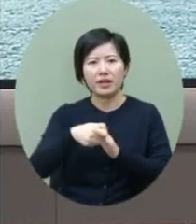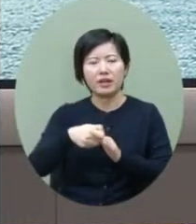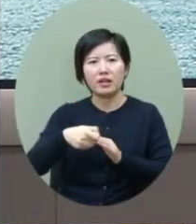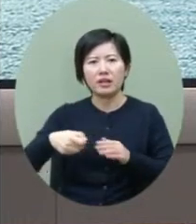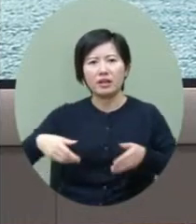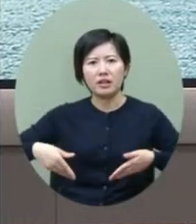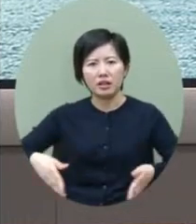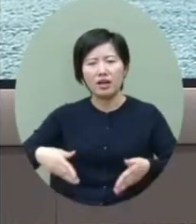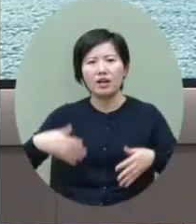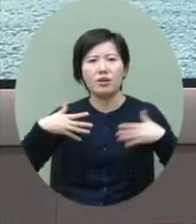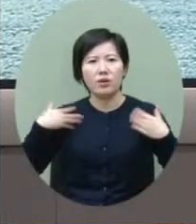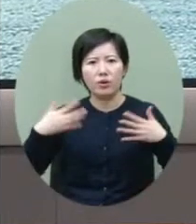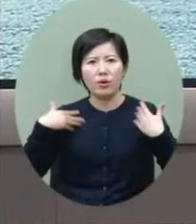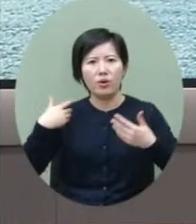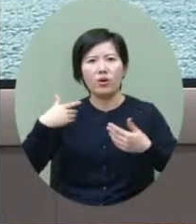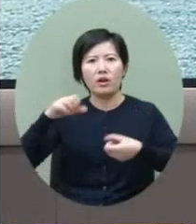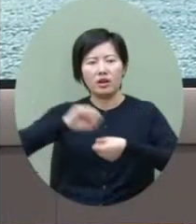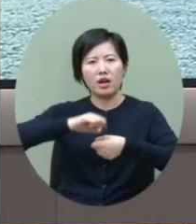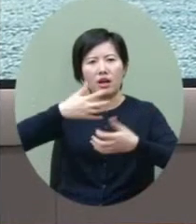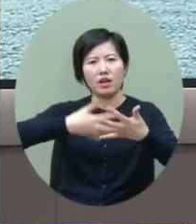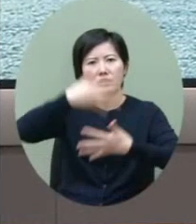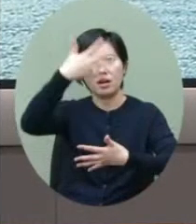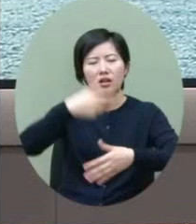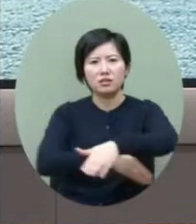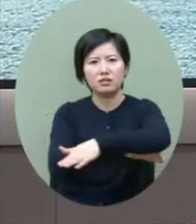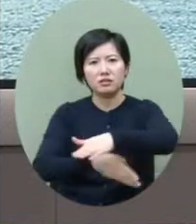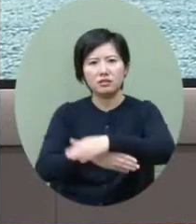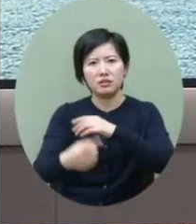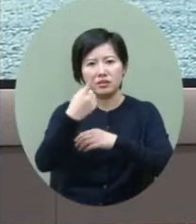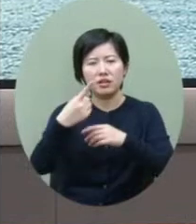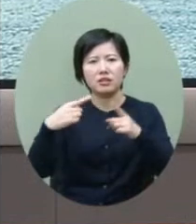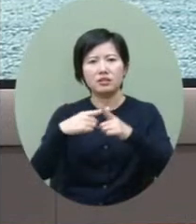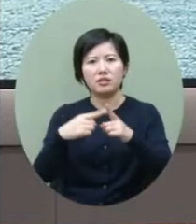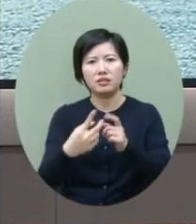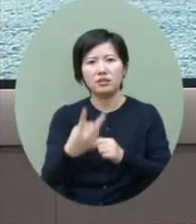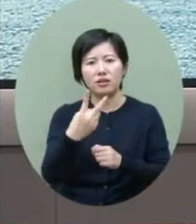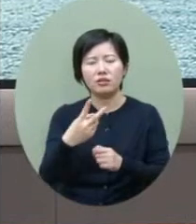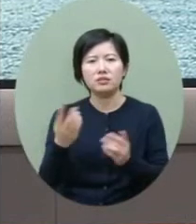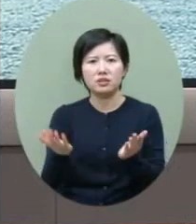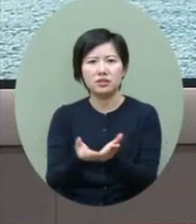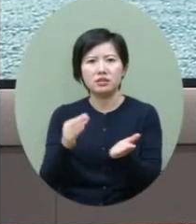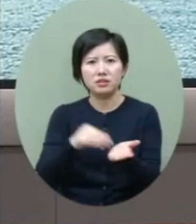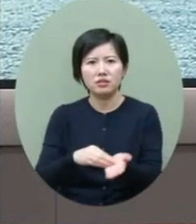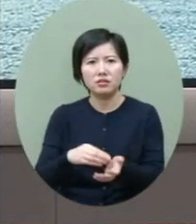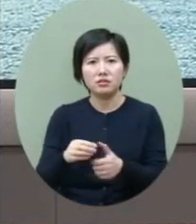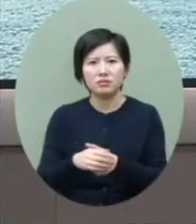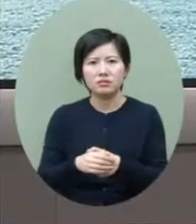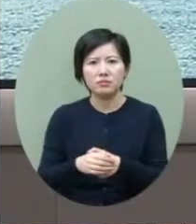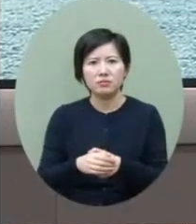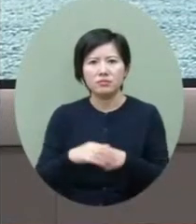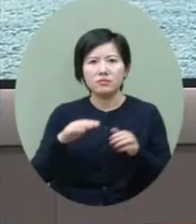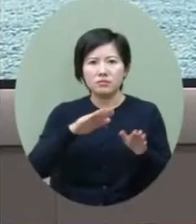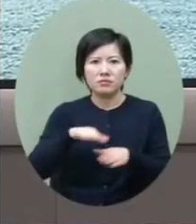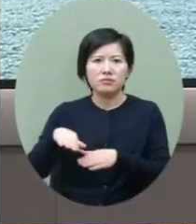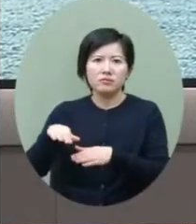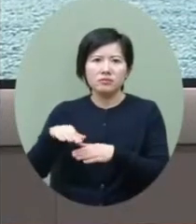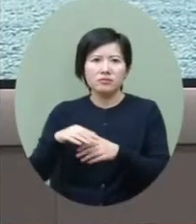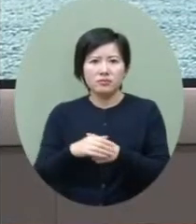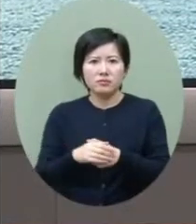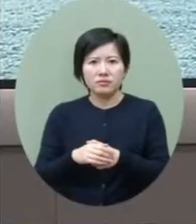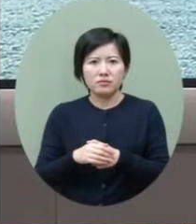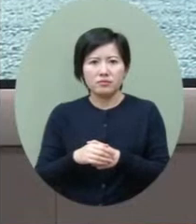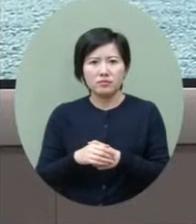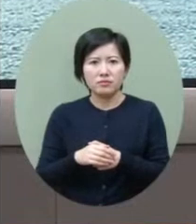And Lok Ka House, 1A Baker Street, Hong Kong, 1 unit with 2 cases.